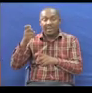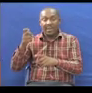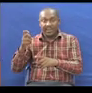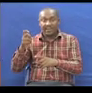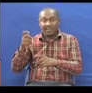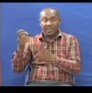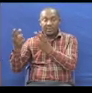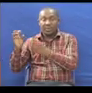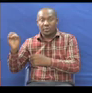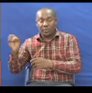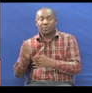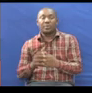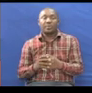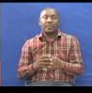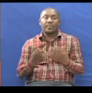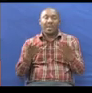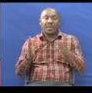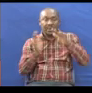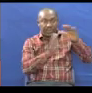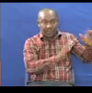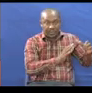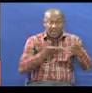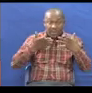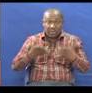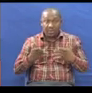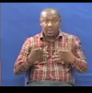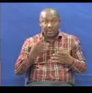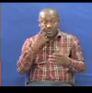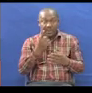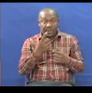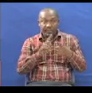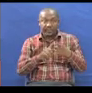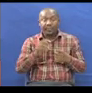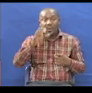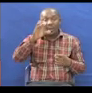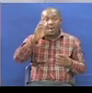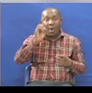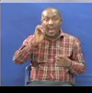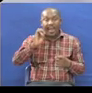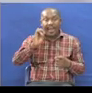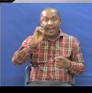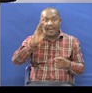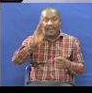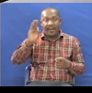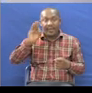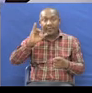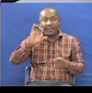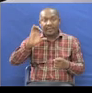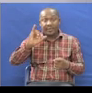look on the following things. One, when the coefficients of the terms,